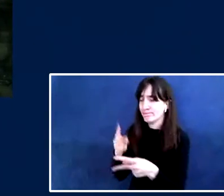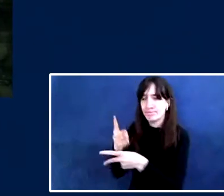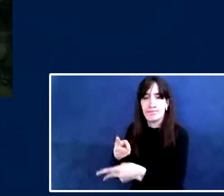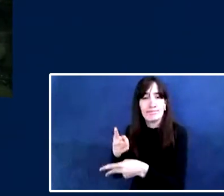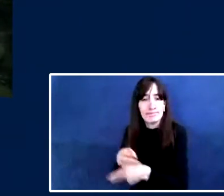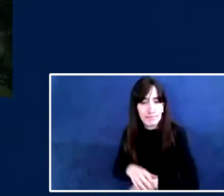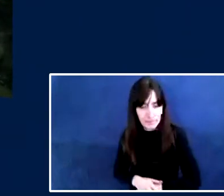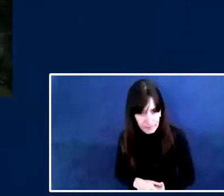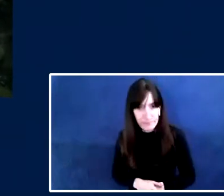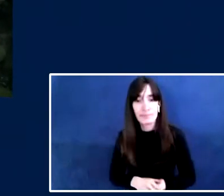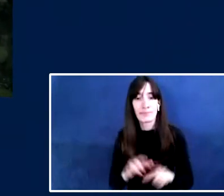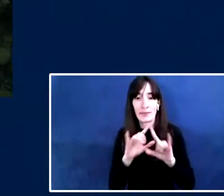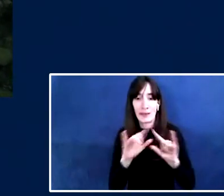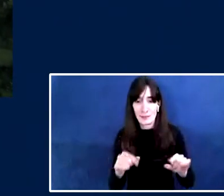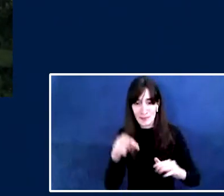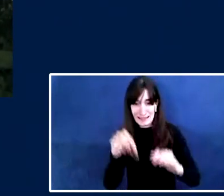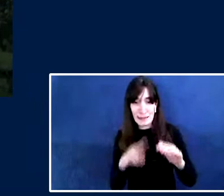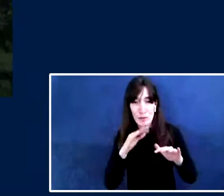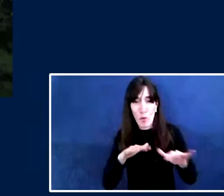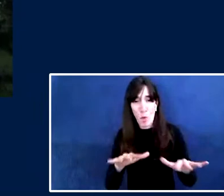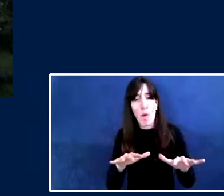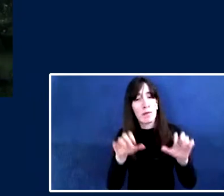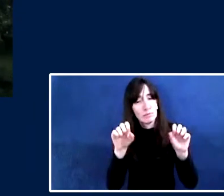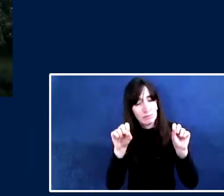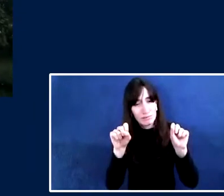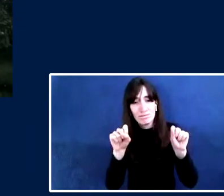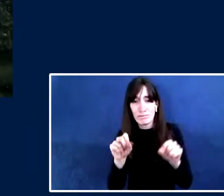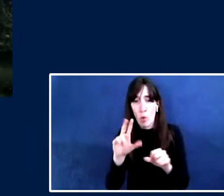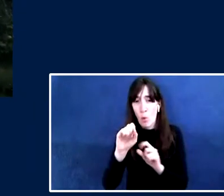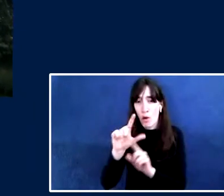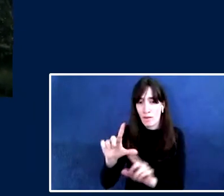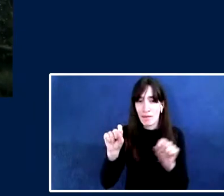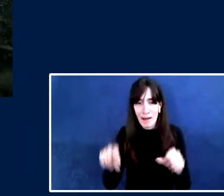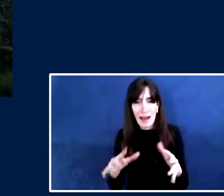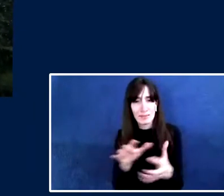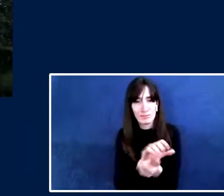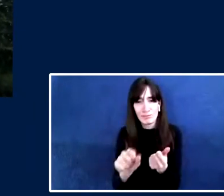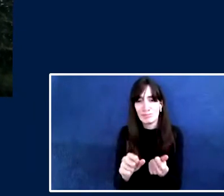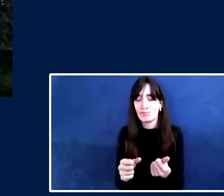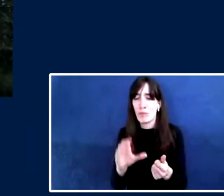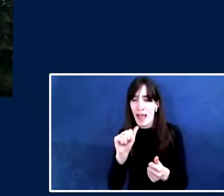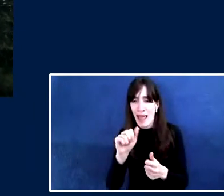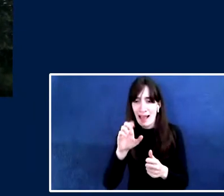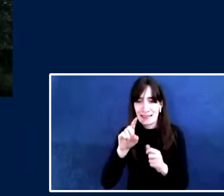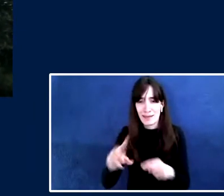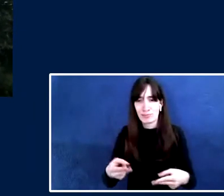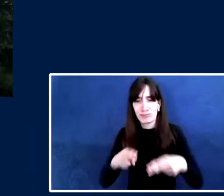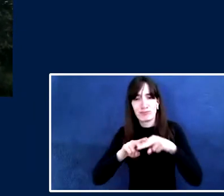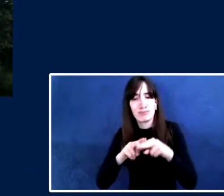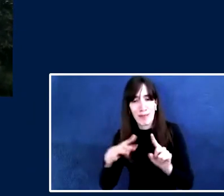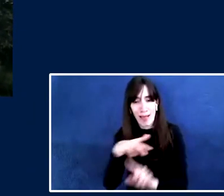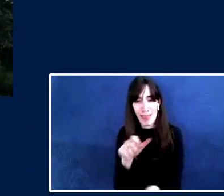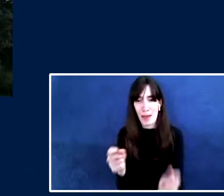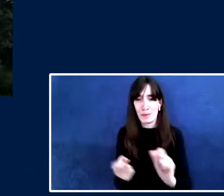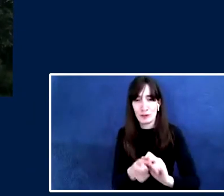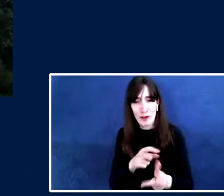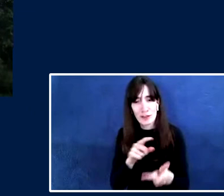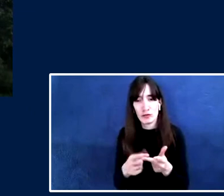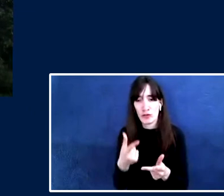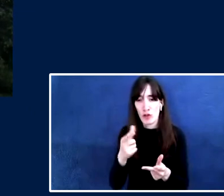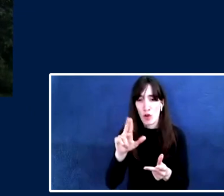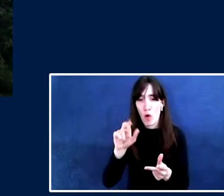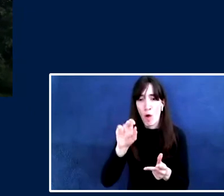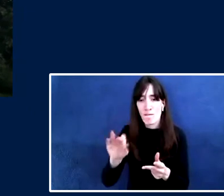can also be damaged. I mentioned fishing, climate change, ocean acidification can impact them. In the Gulf of Mexico, there was a big